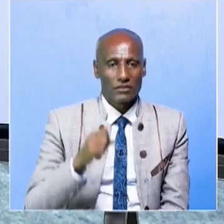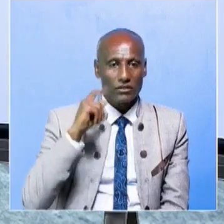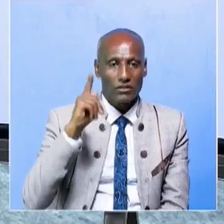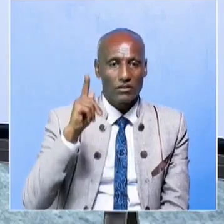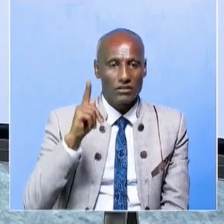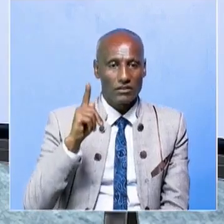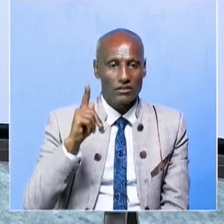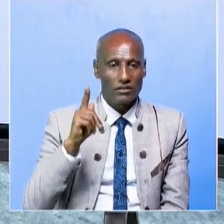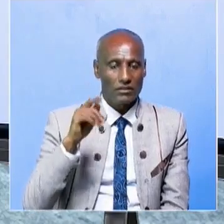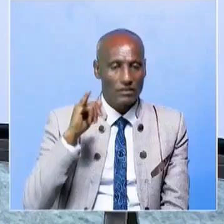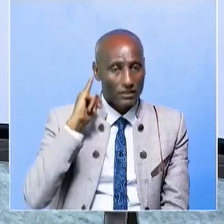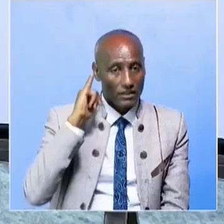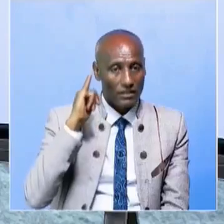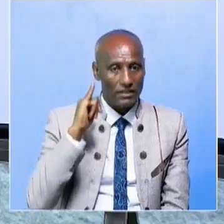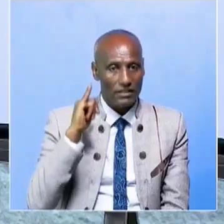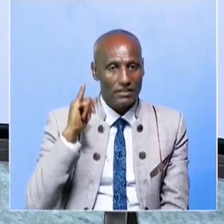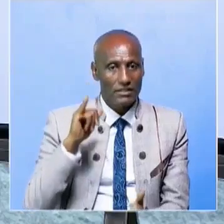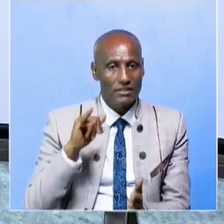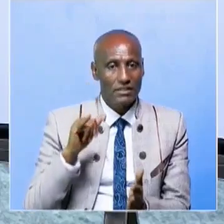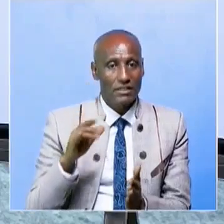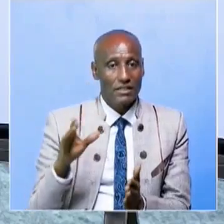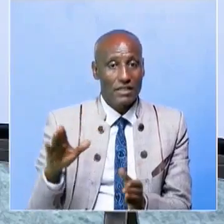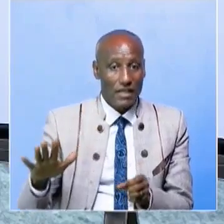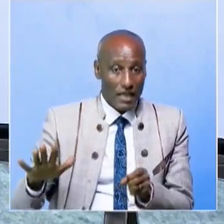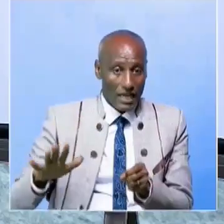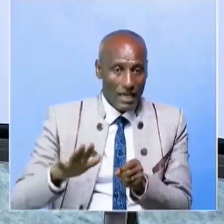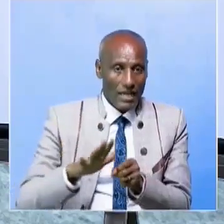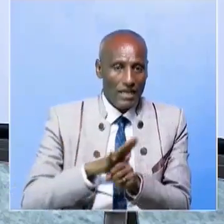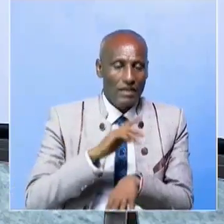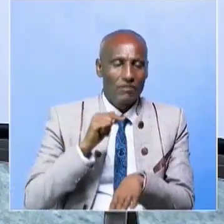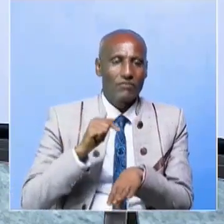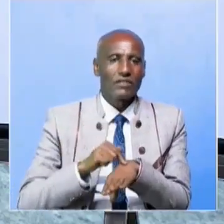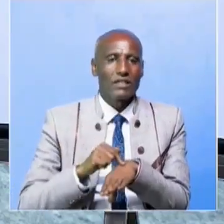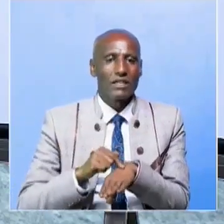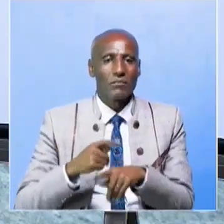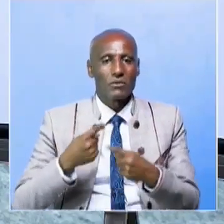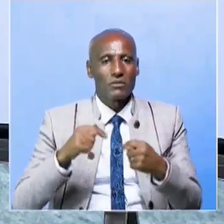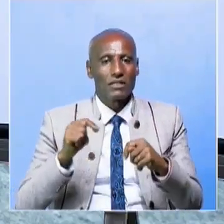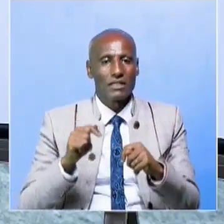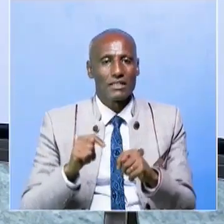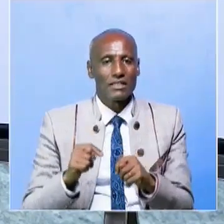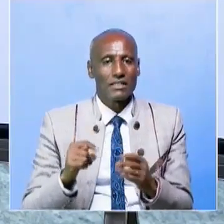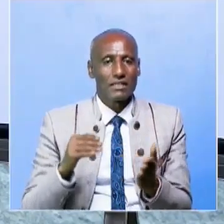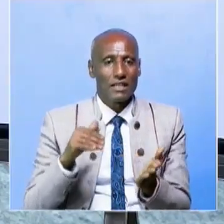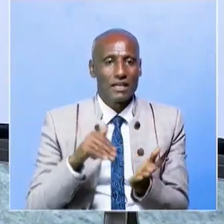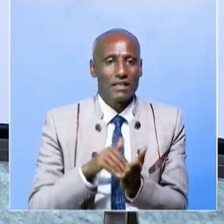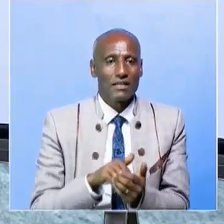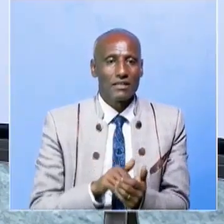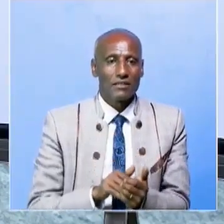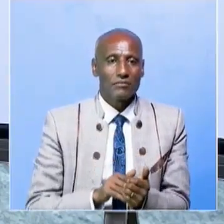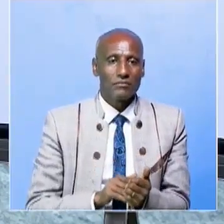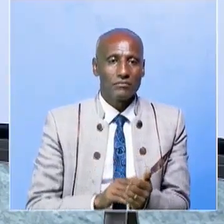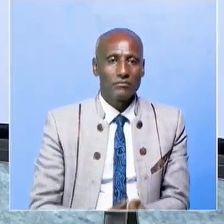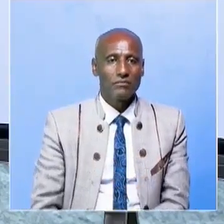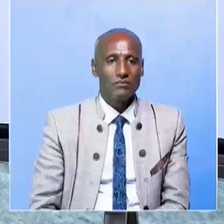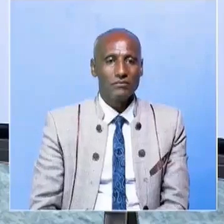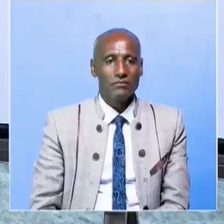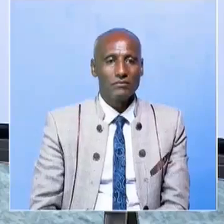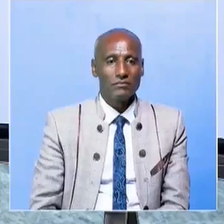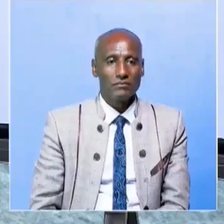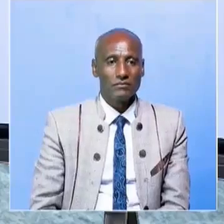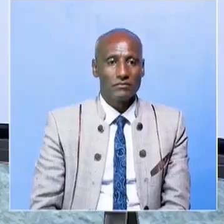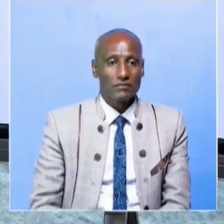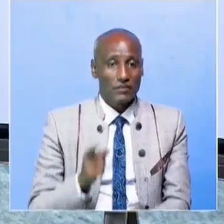Okay, I think that's enough time, and I'm sure you have tried this again, and you may have gotten